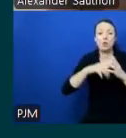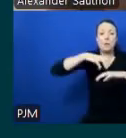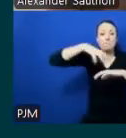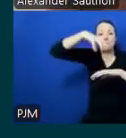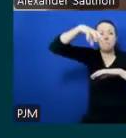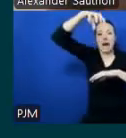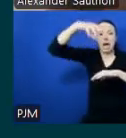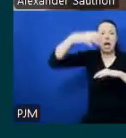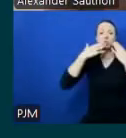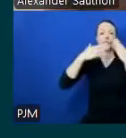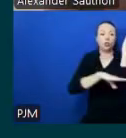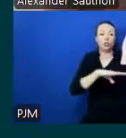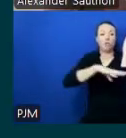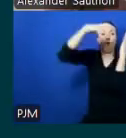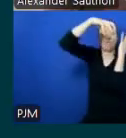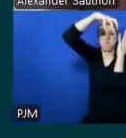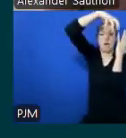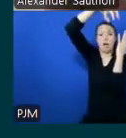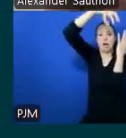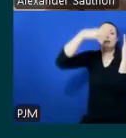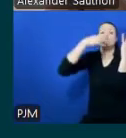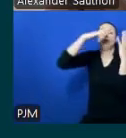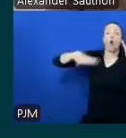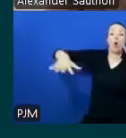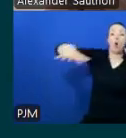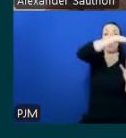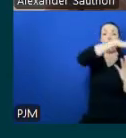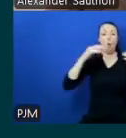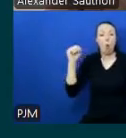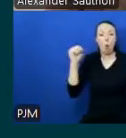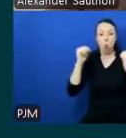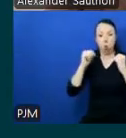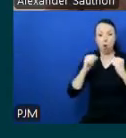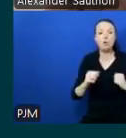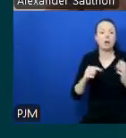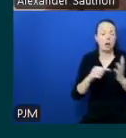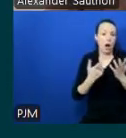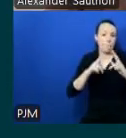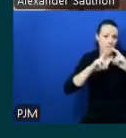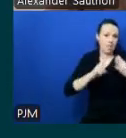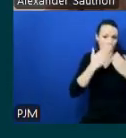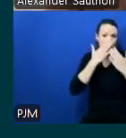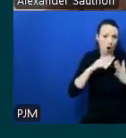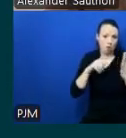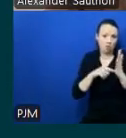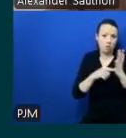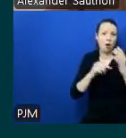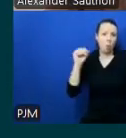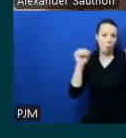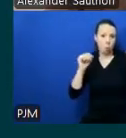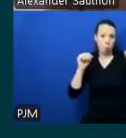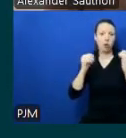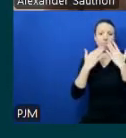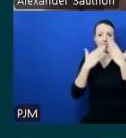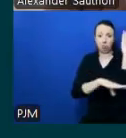shows that this cooling can be significant. For example, while temperatures can drop by 8.7 degrees